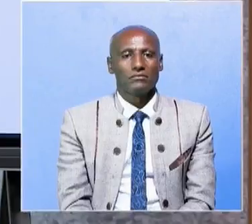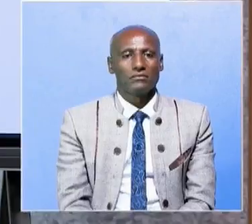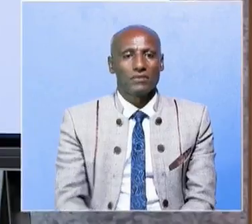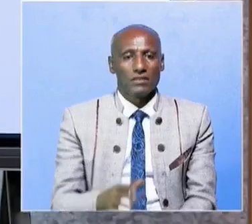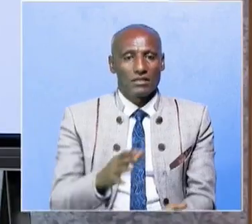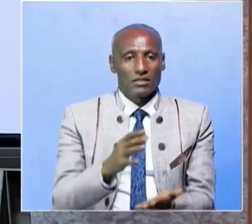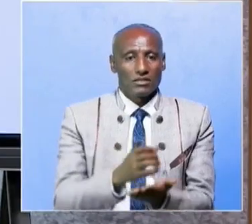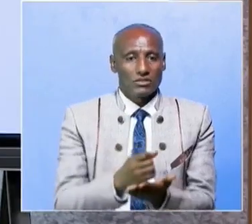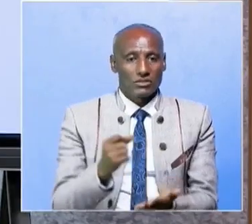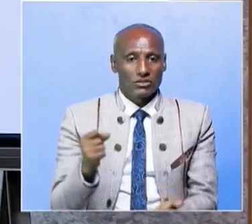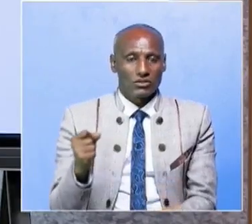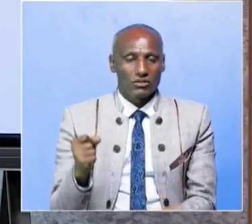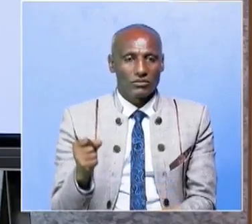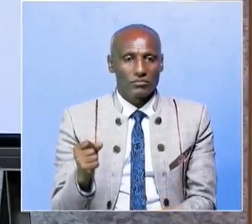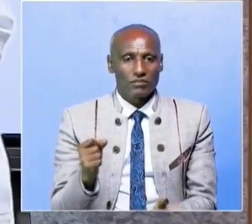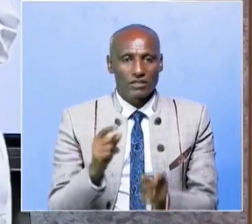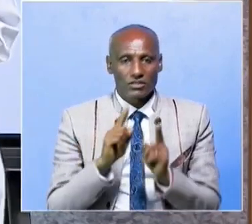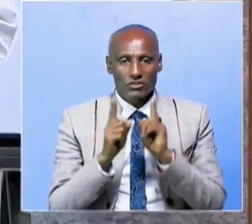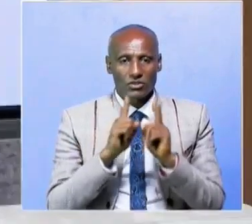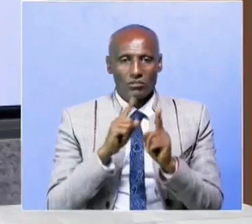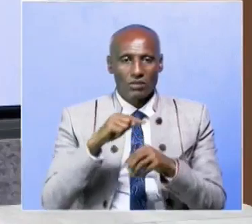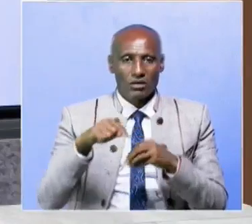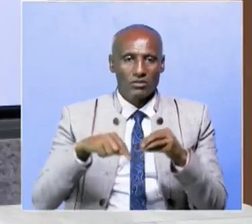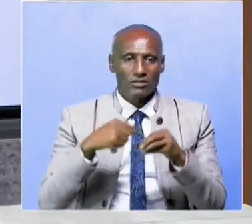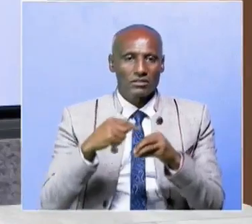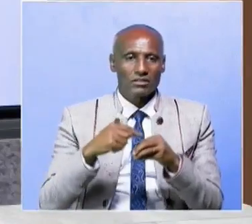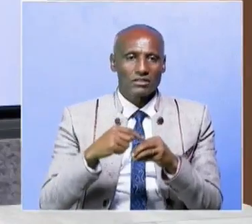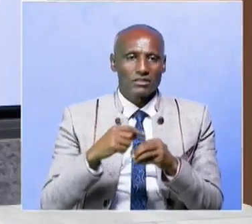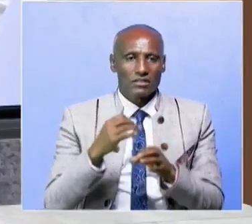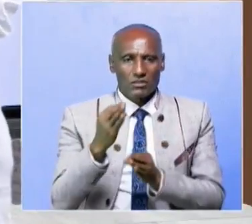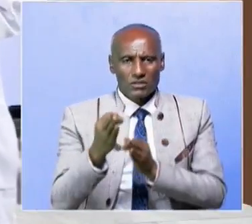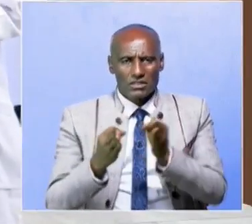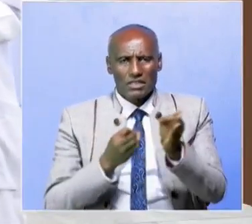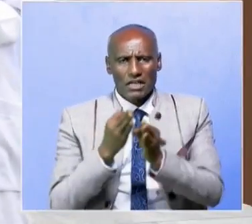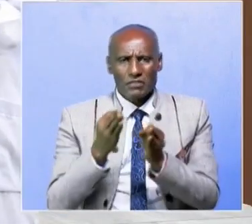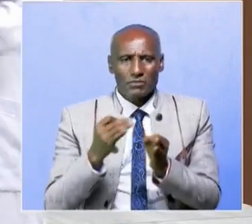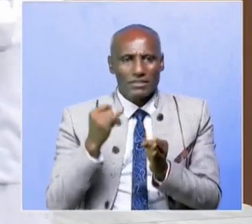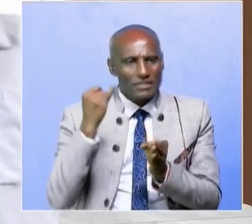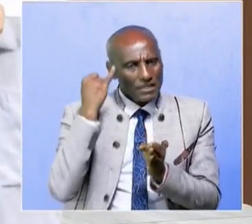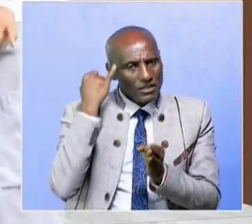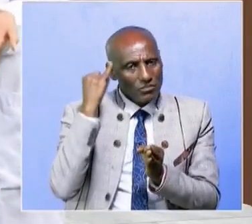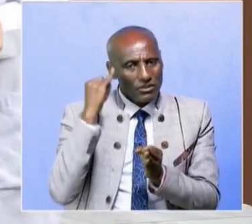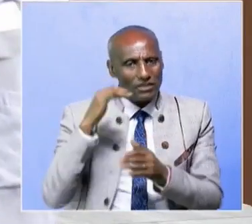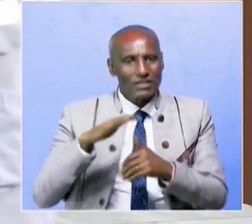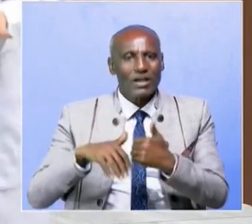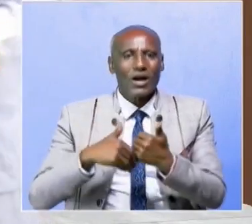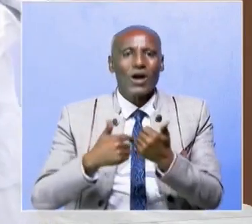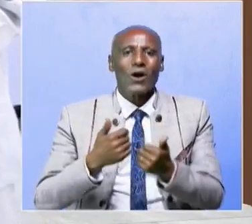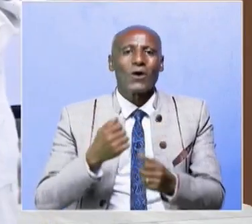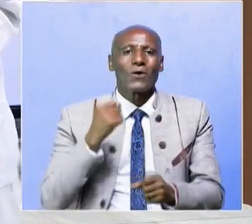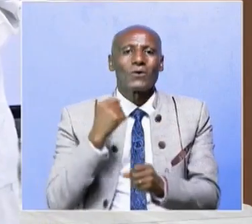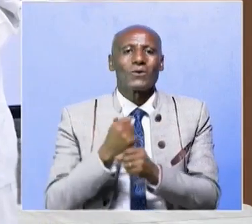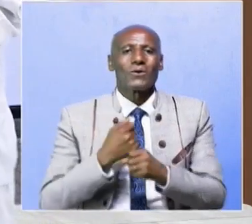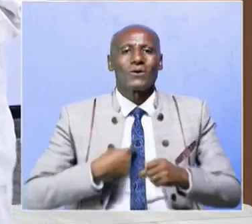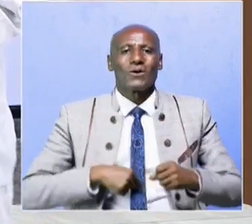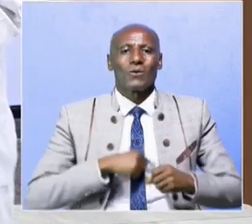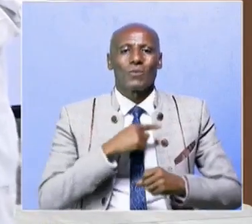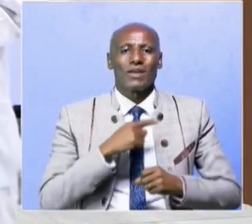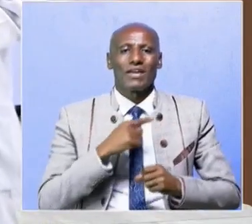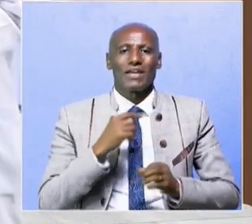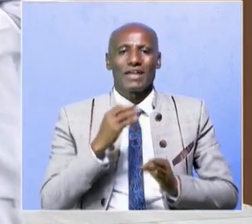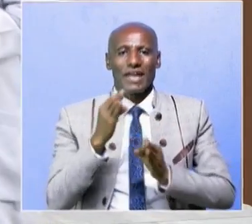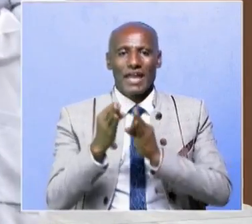So, let's talk about this. What is expressing opinion? And how do we express our